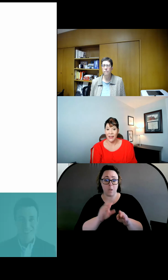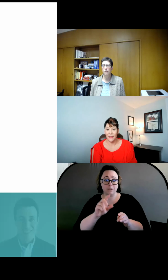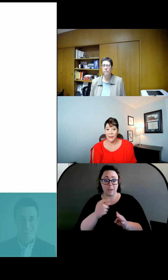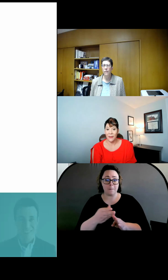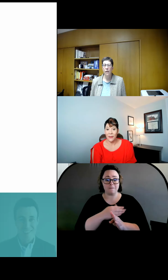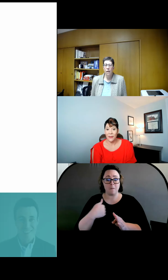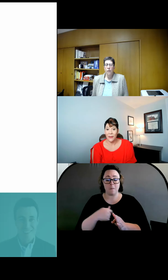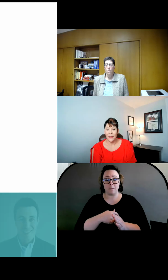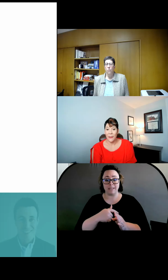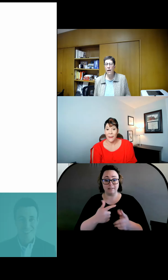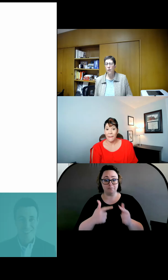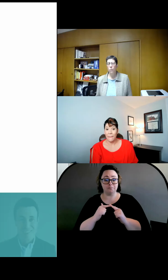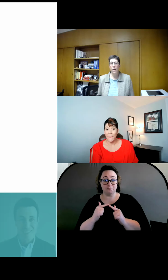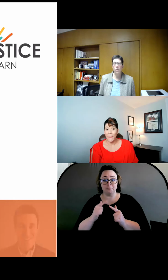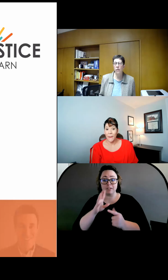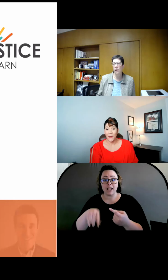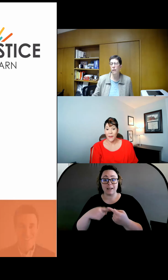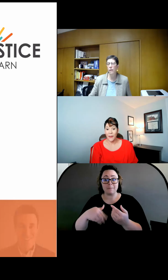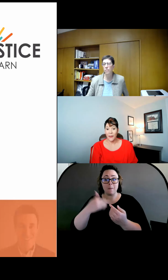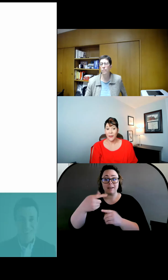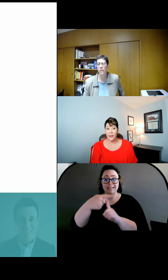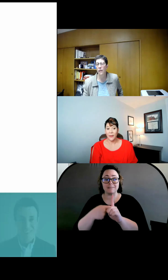session. Wow. Well,